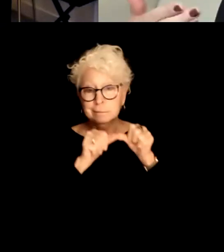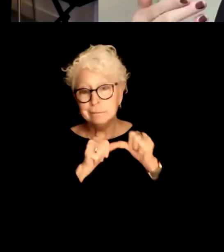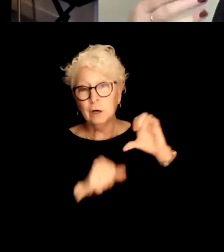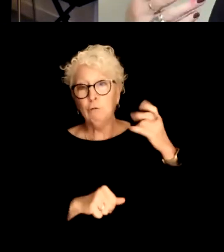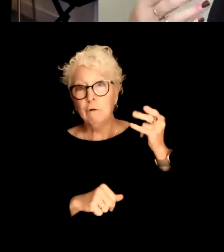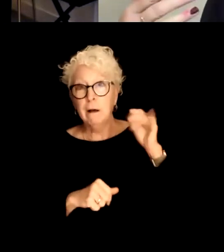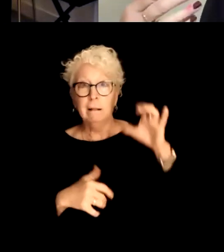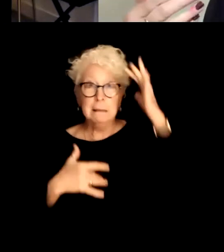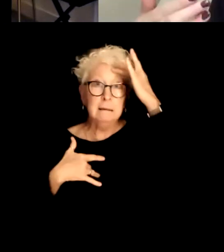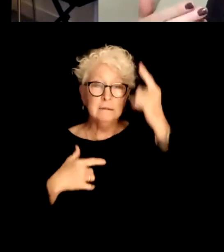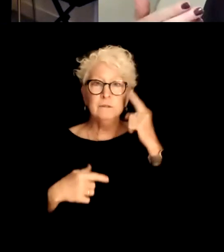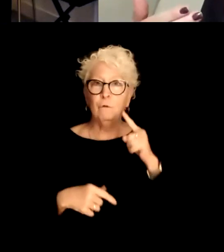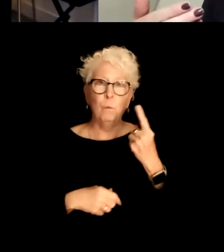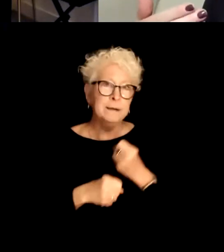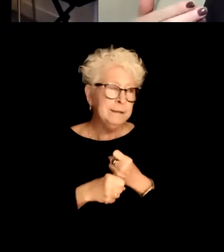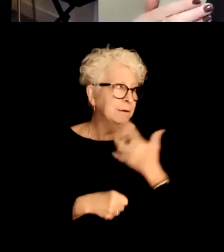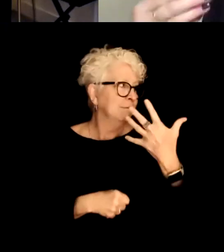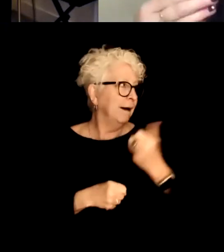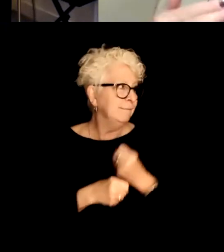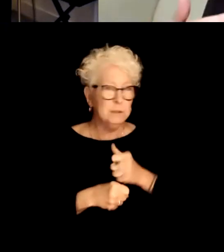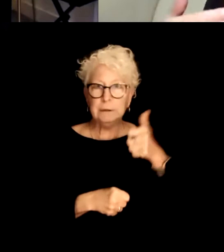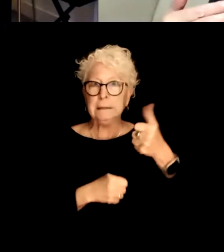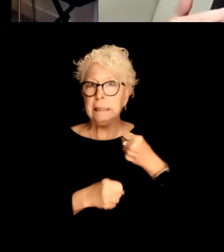10 years encounter,